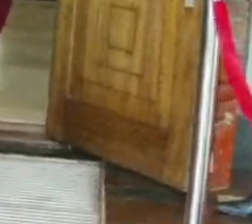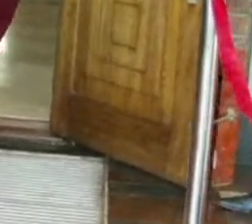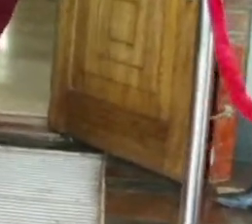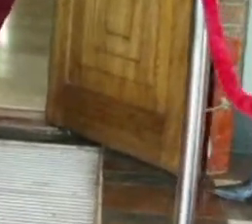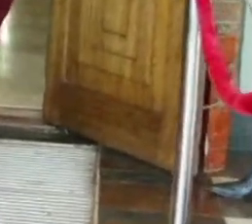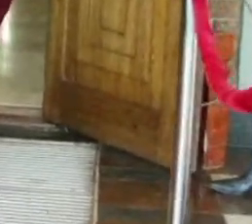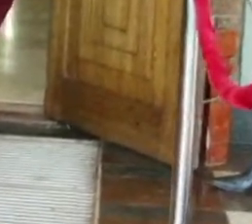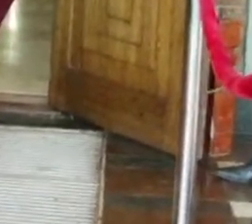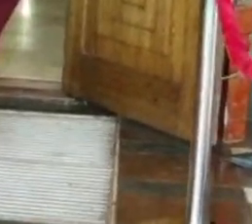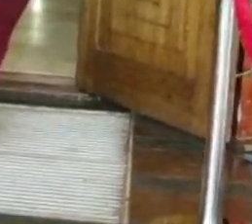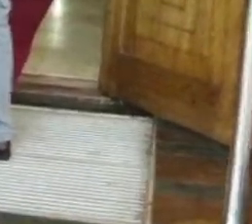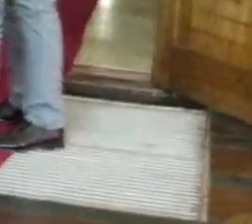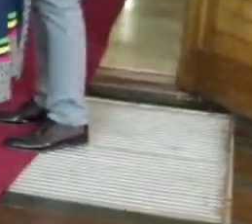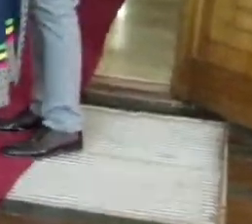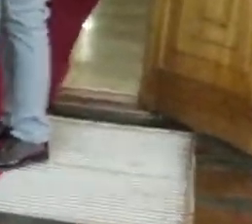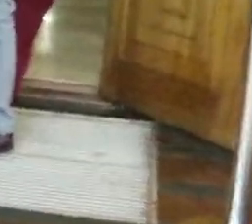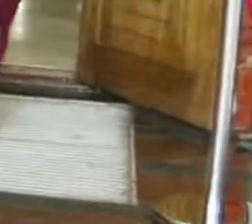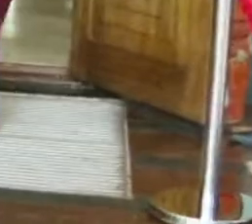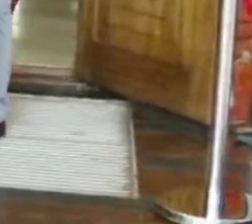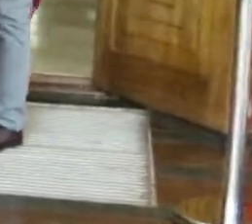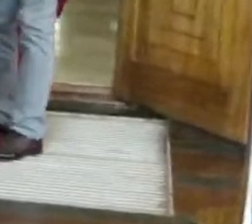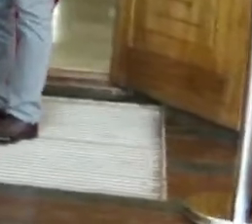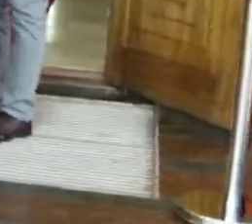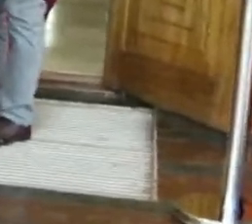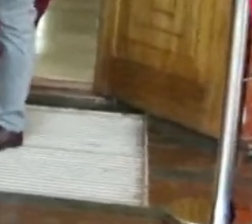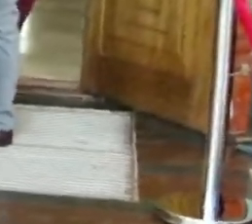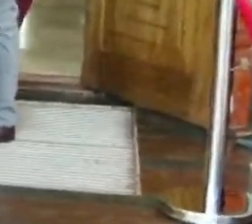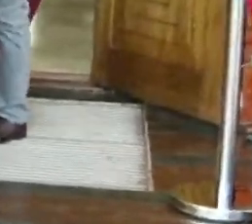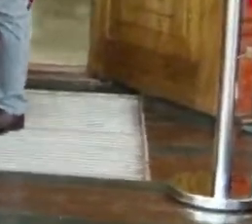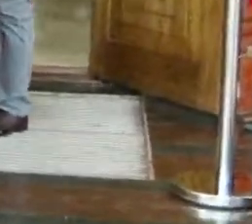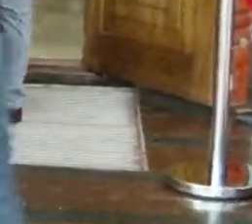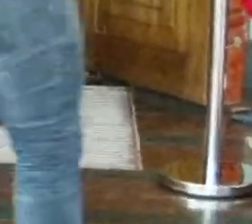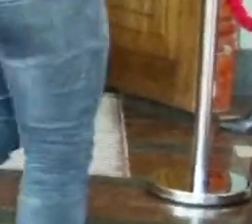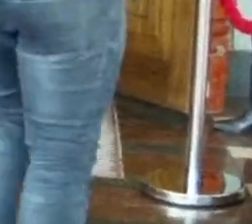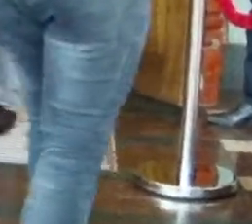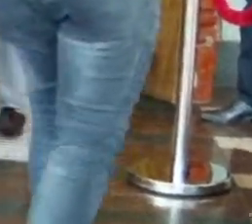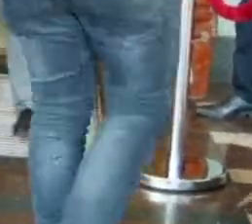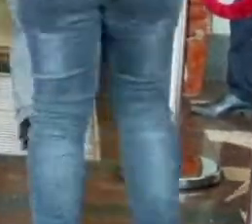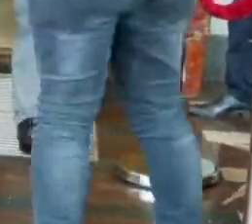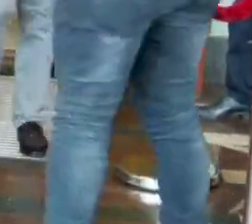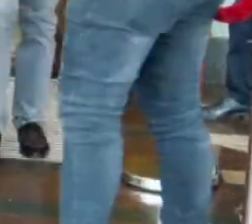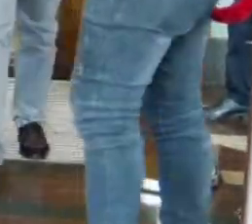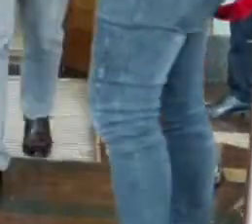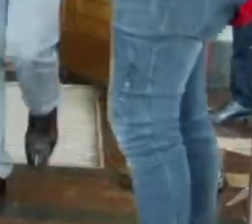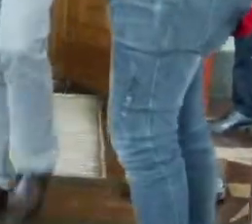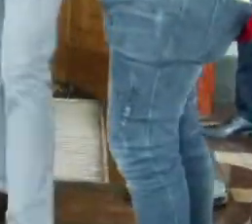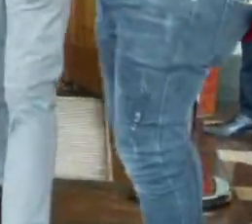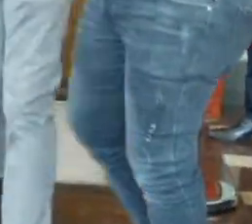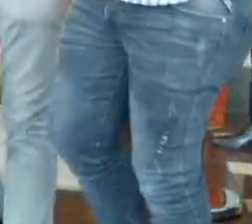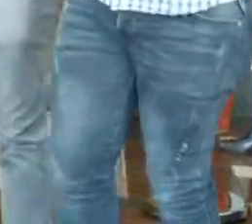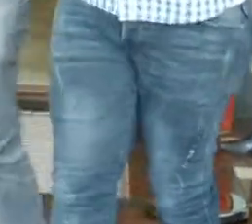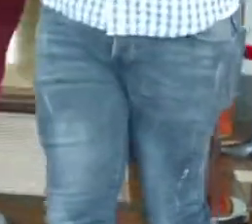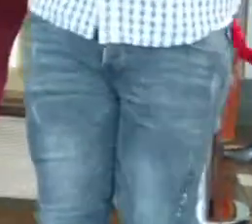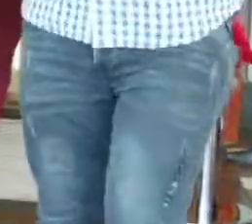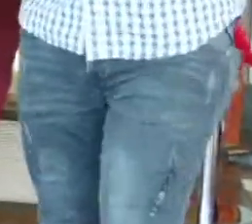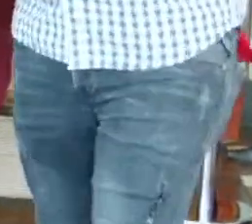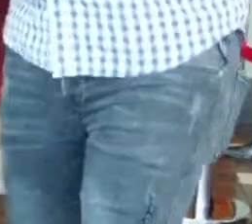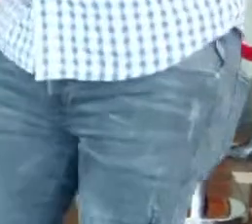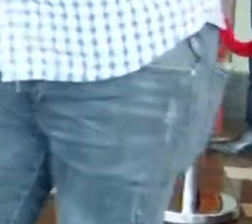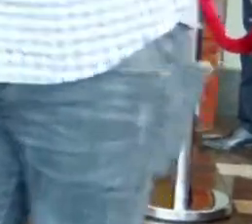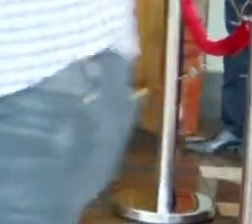Mr. Mandla Nduna, the provincial photographer from the office of the Premier, and